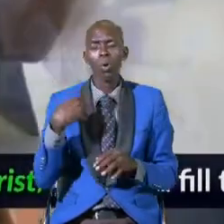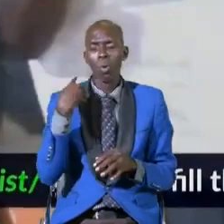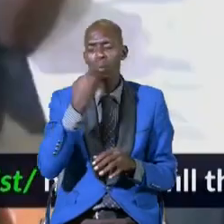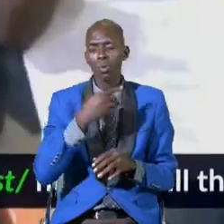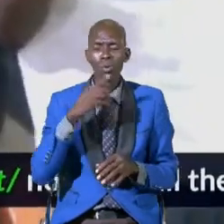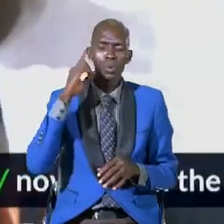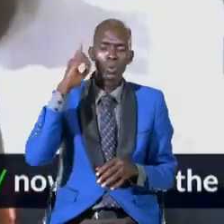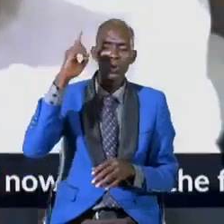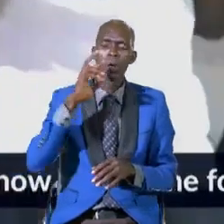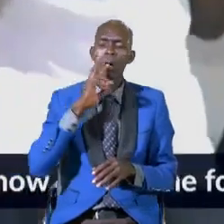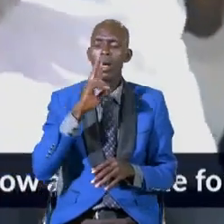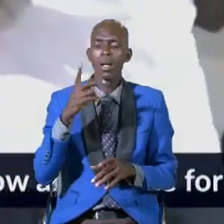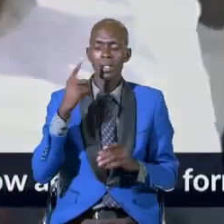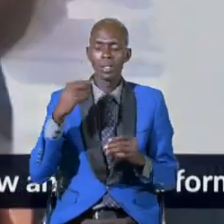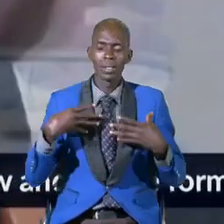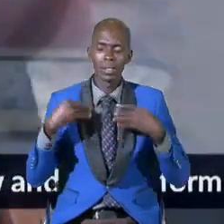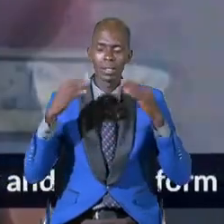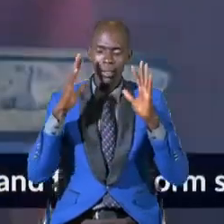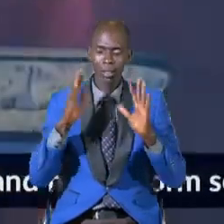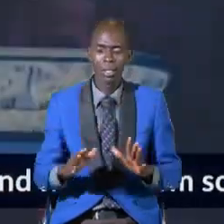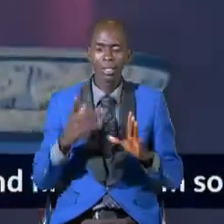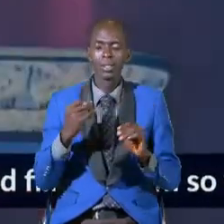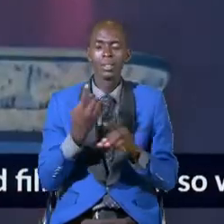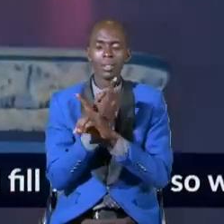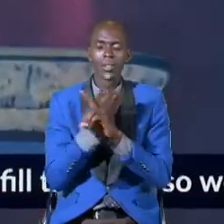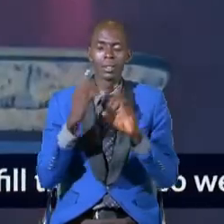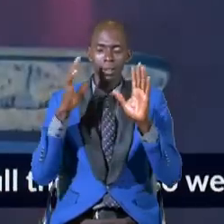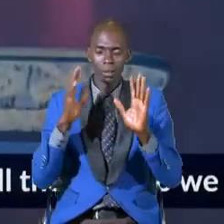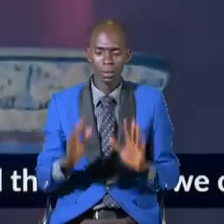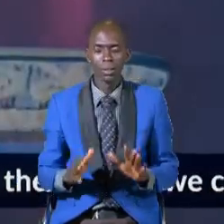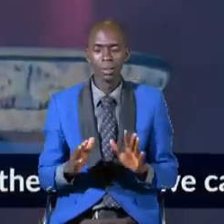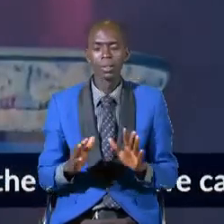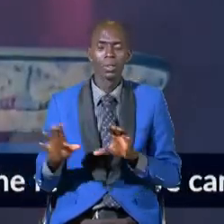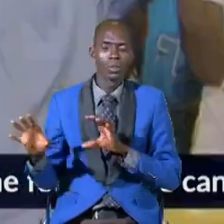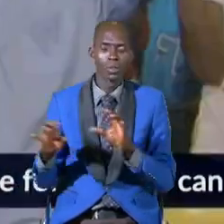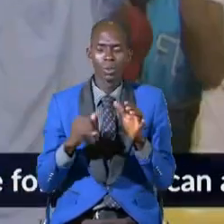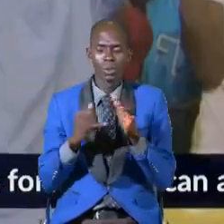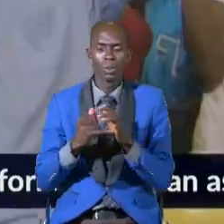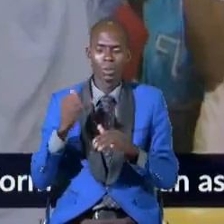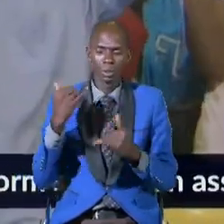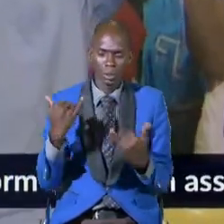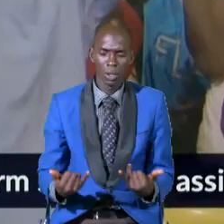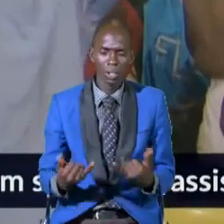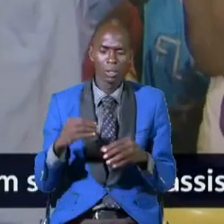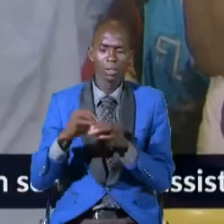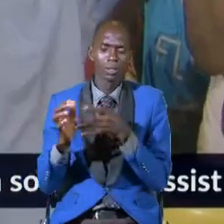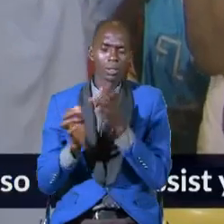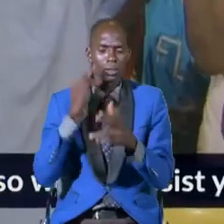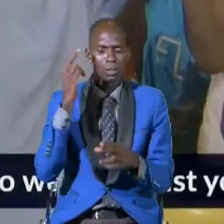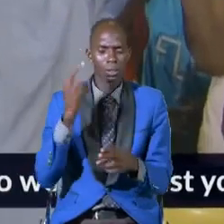the healer, the deliverer, be done right now in Jesus' name. Amen.